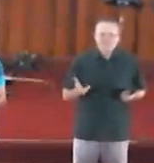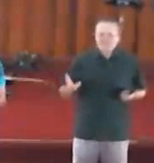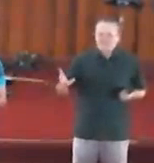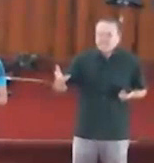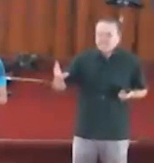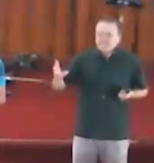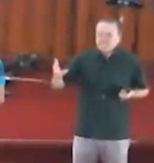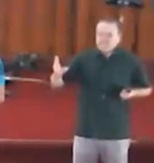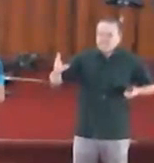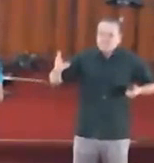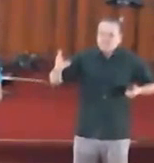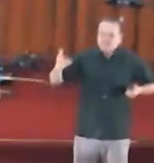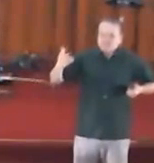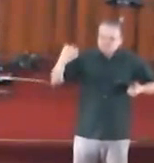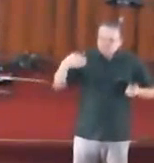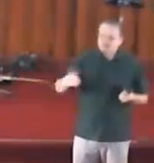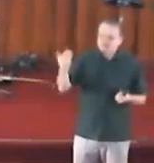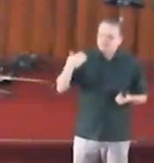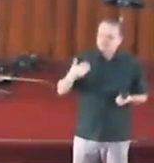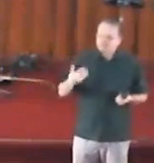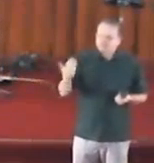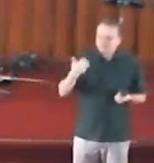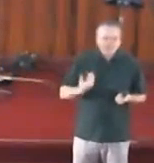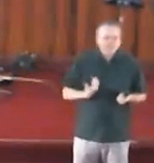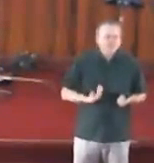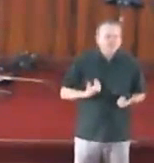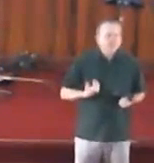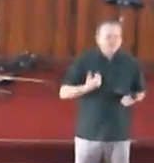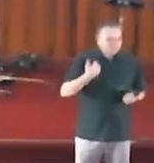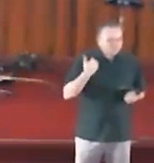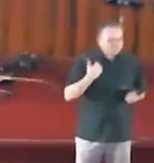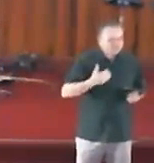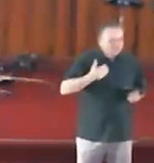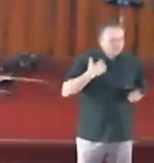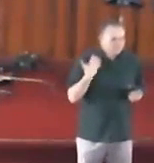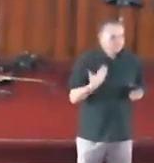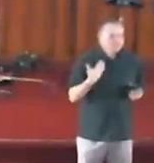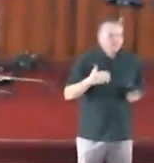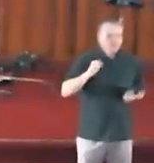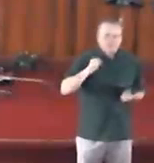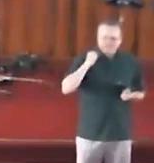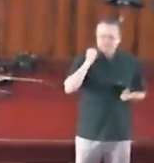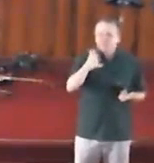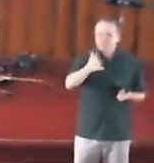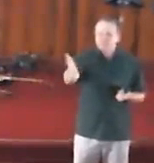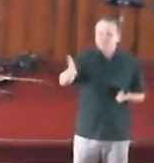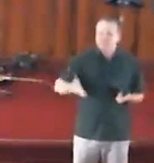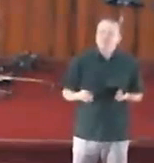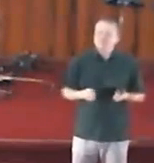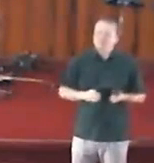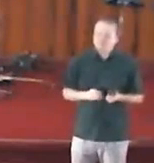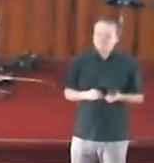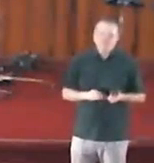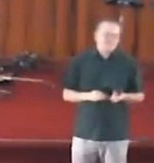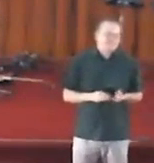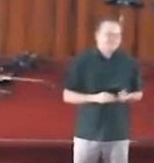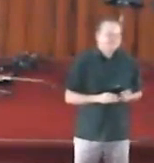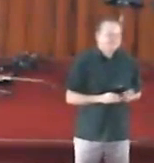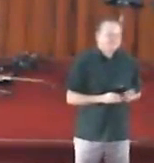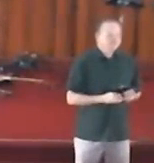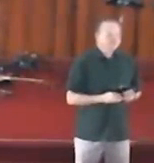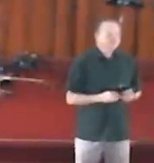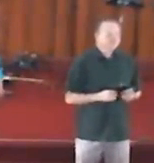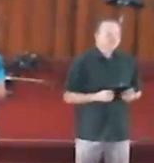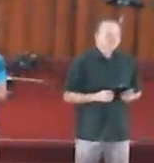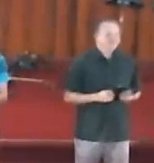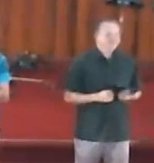better. Y al mismo tiempo estaba orándole a Dios, Señor, ayúdame para poder llegar a ministrar el fin de semana.